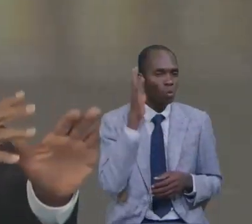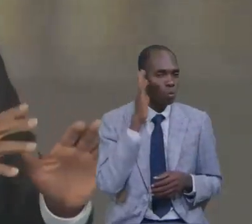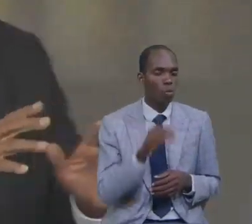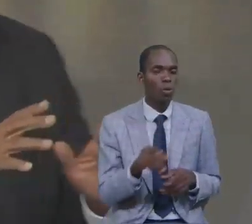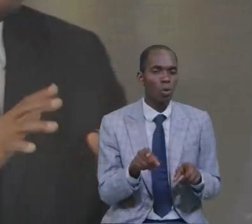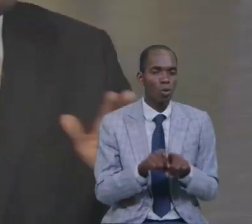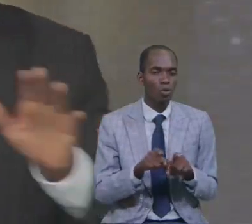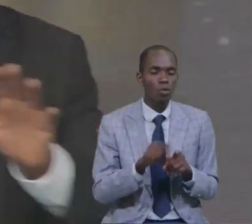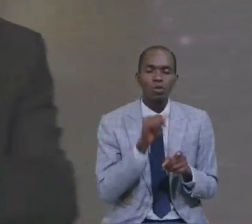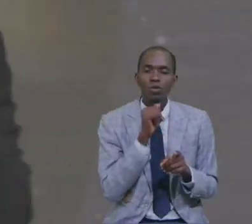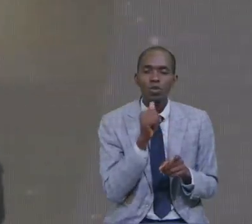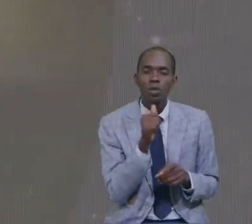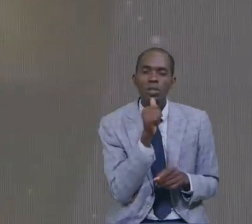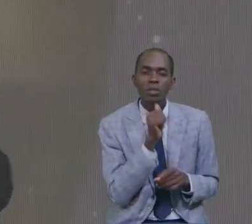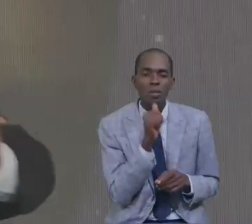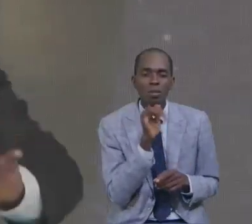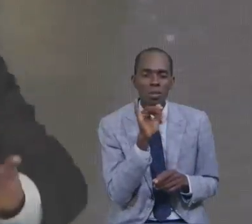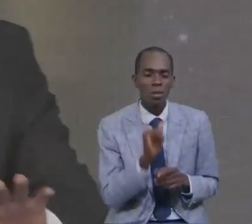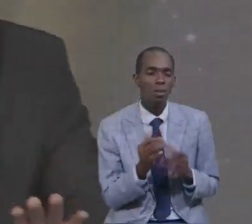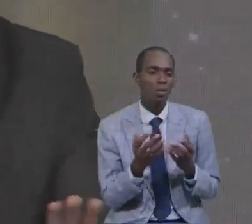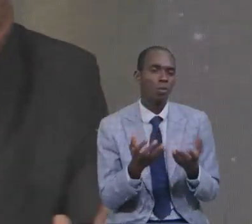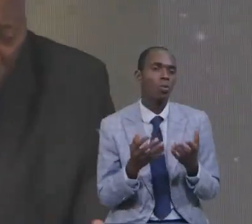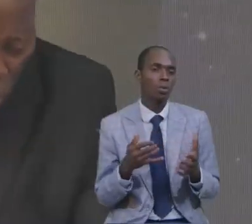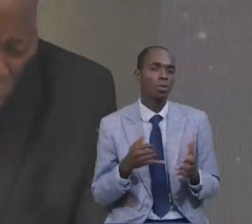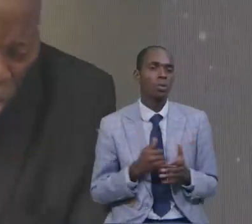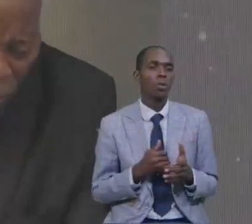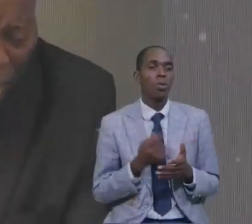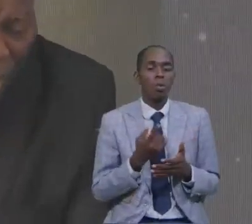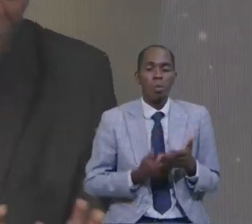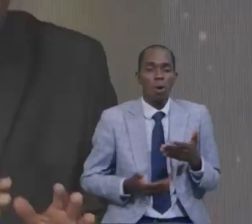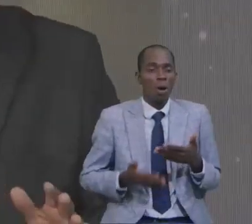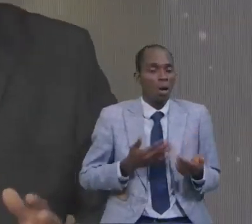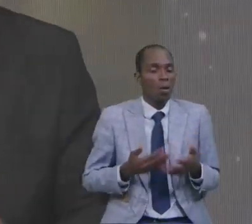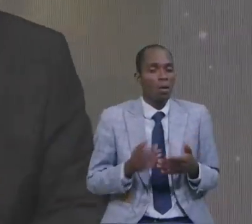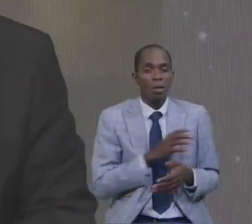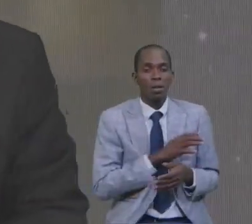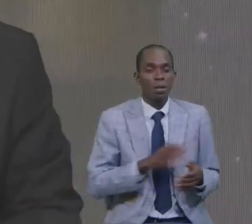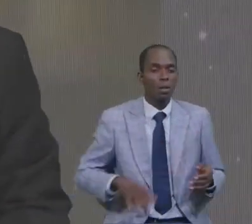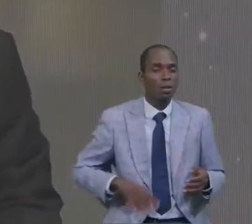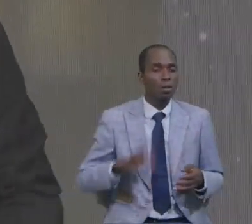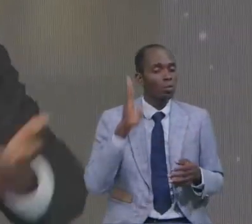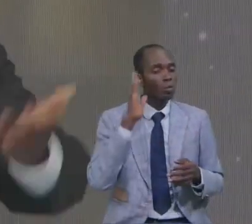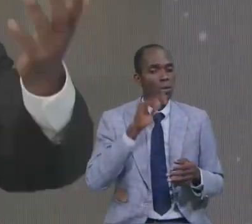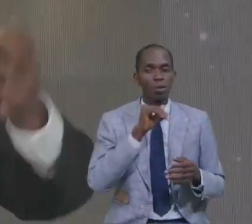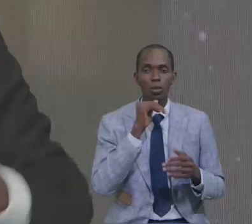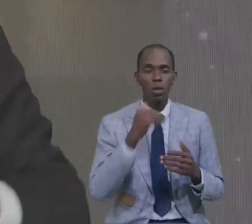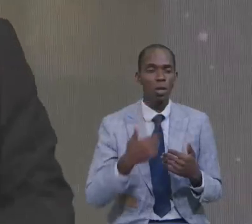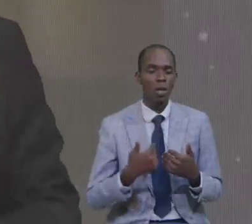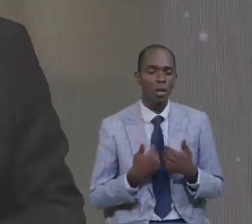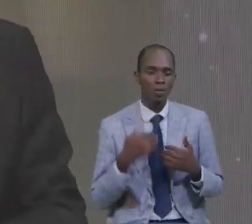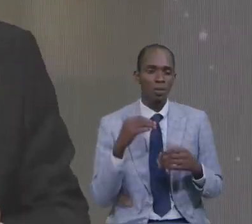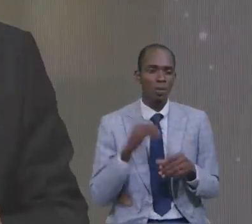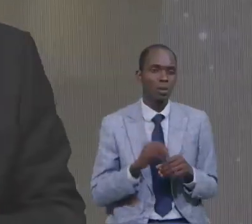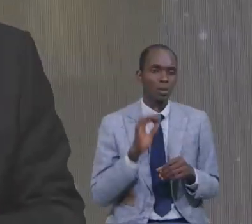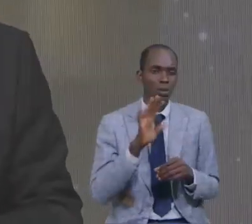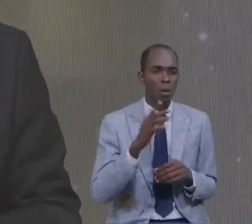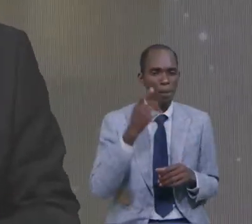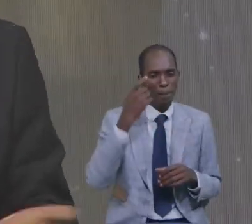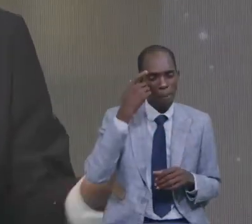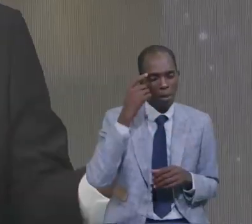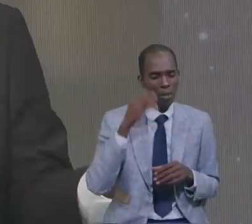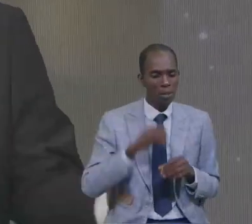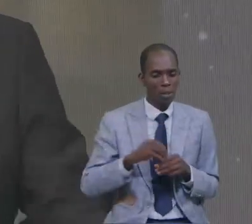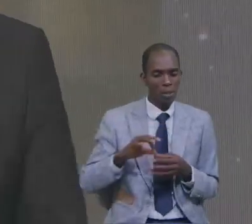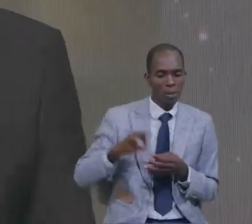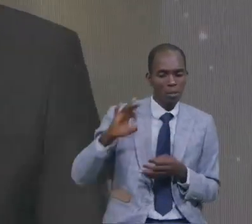his mind, in his spirit, his soul, and cover up, you will not cover up